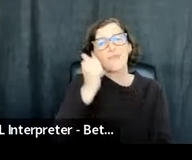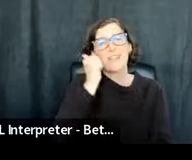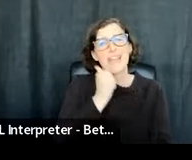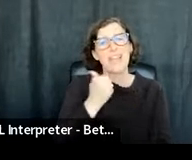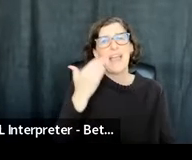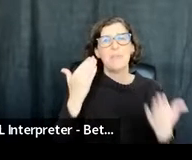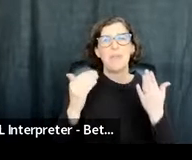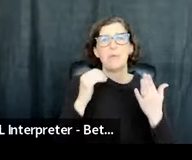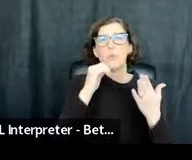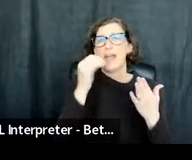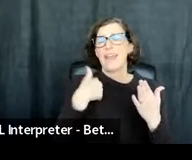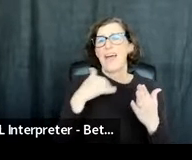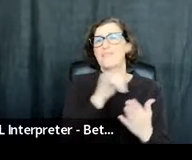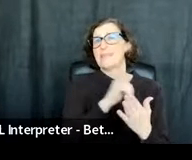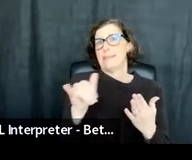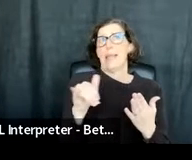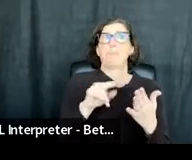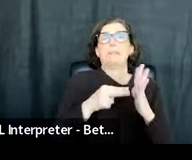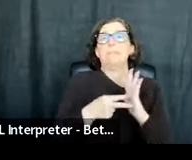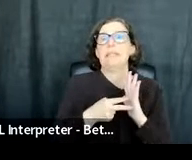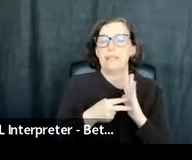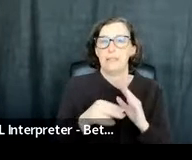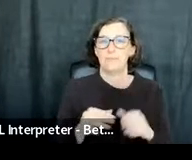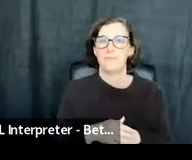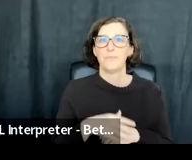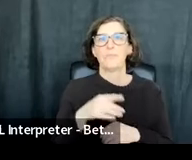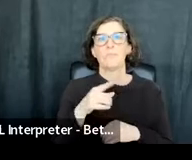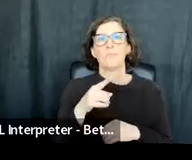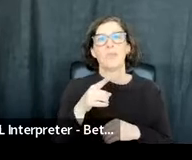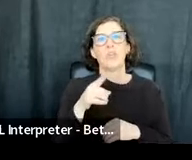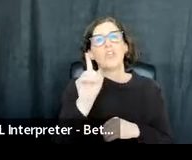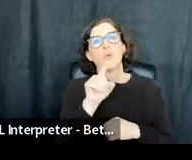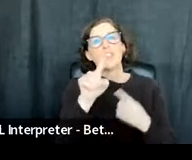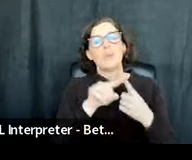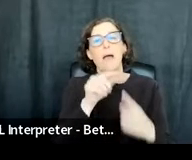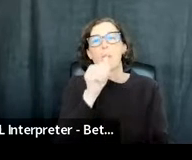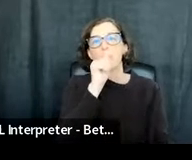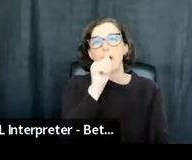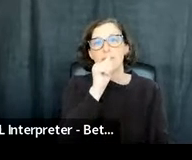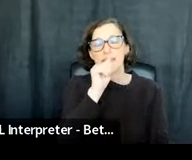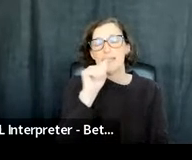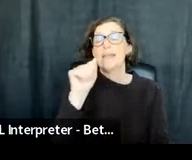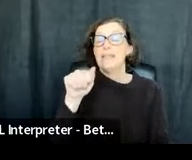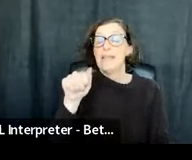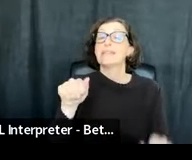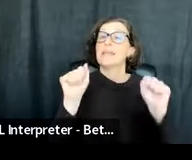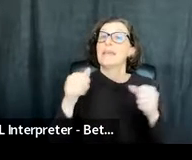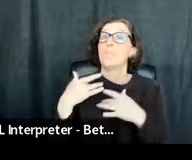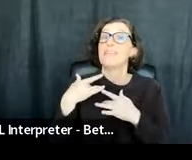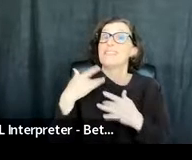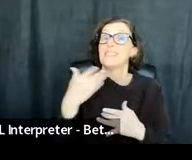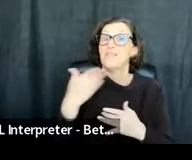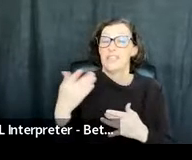charged. You mentioned the privacy. It's an incredibly sensitive thing to reveal that you might need